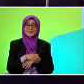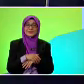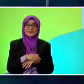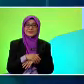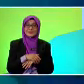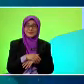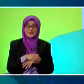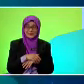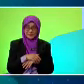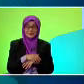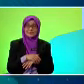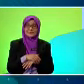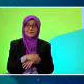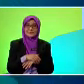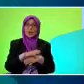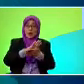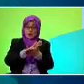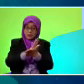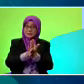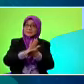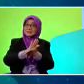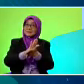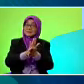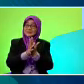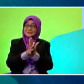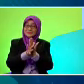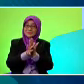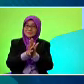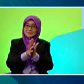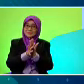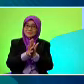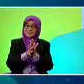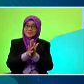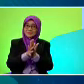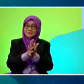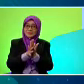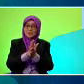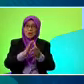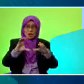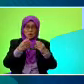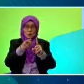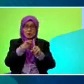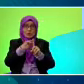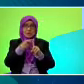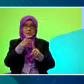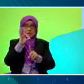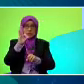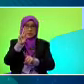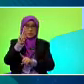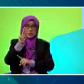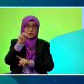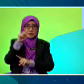I can say that cheese is made with fungi and bacteria. All right.